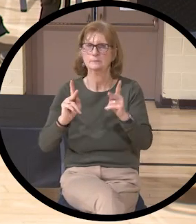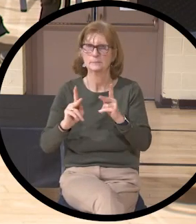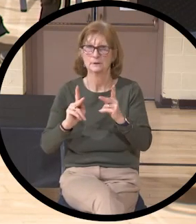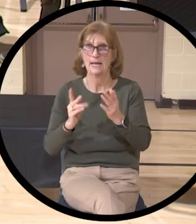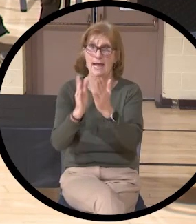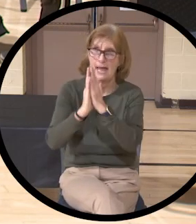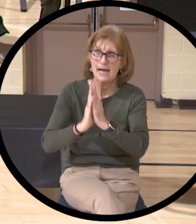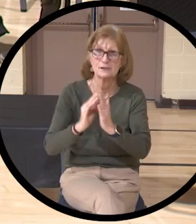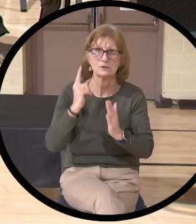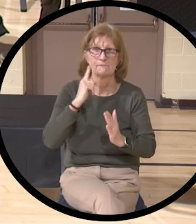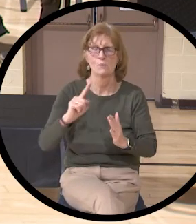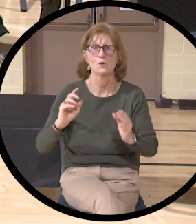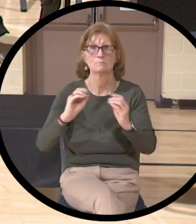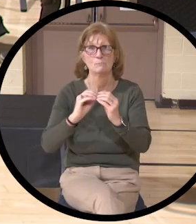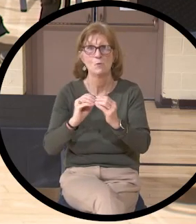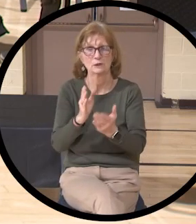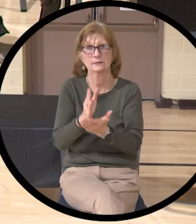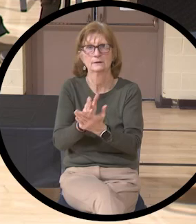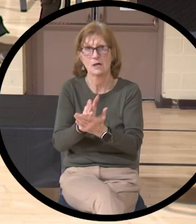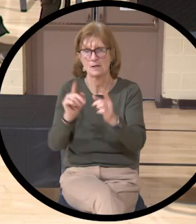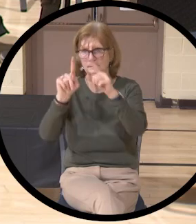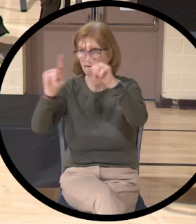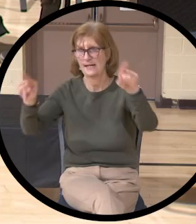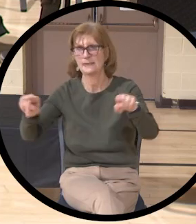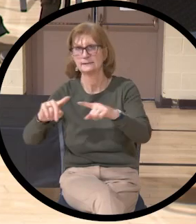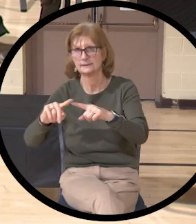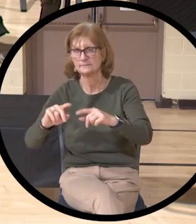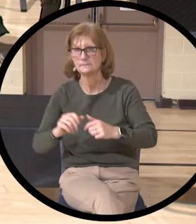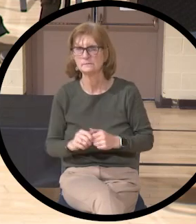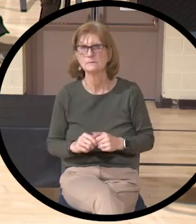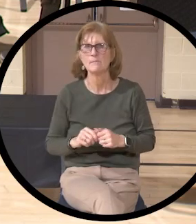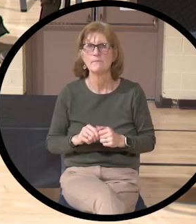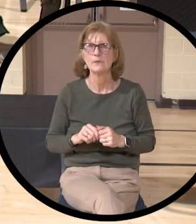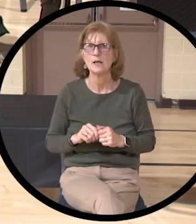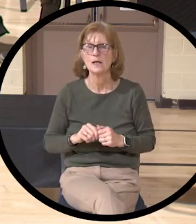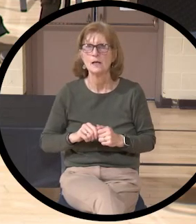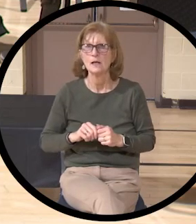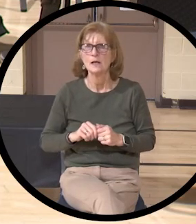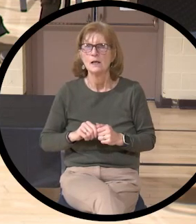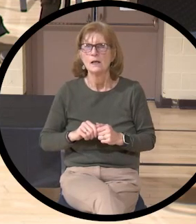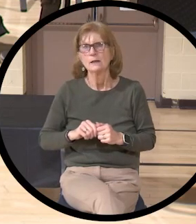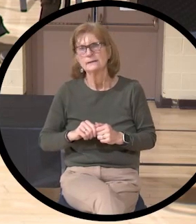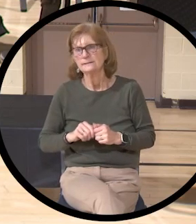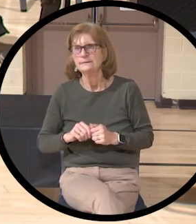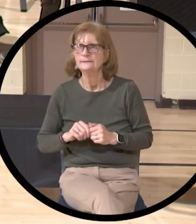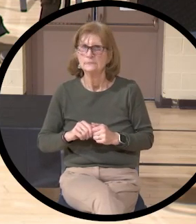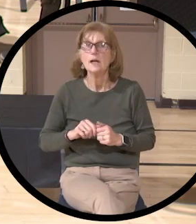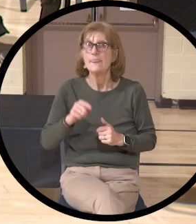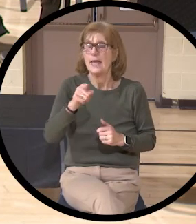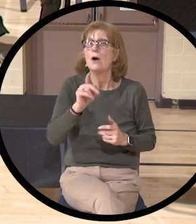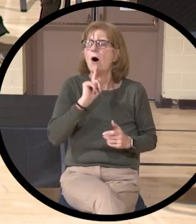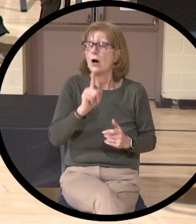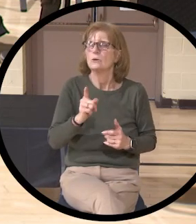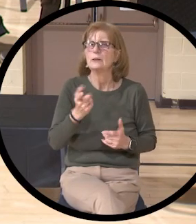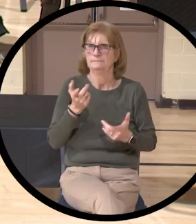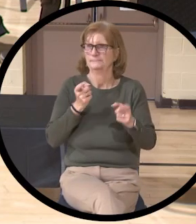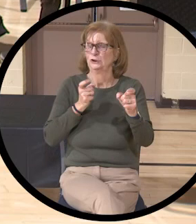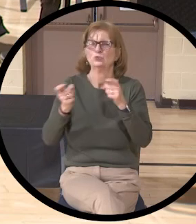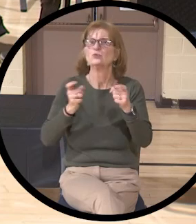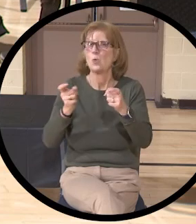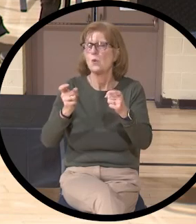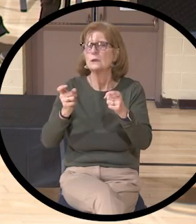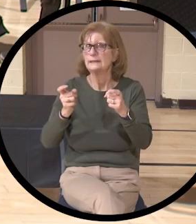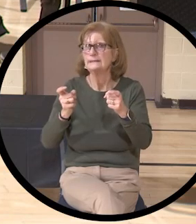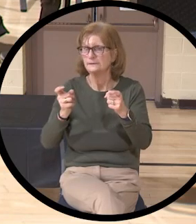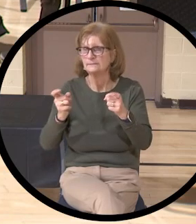did, stop signs are strictly known as a regulatory measure. They have some pretty strict